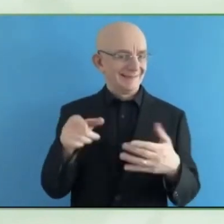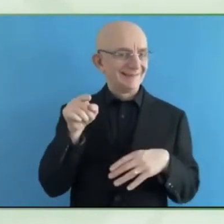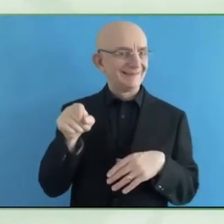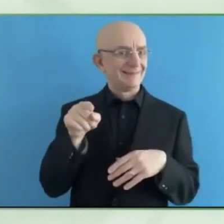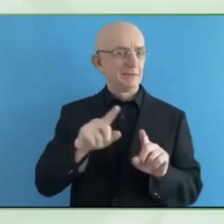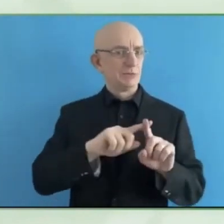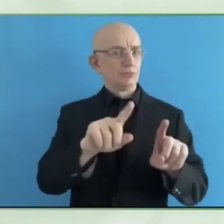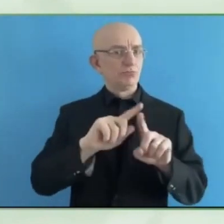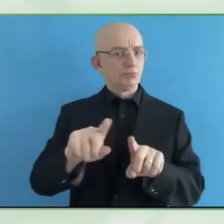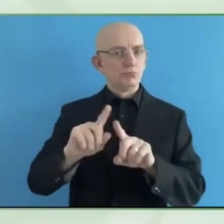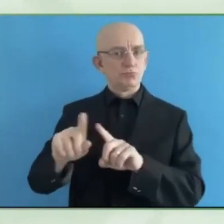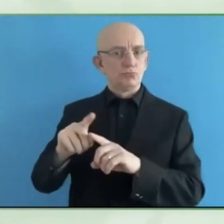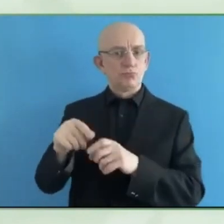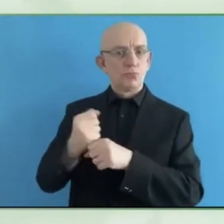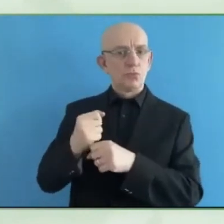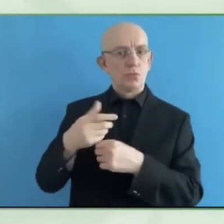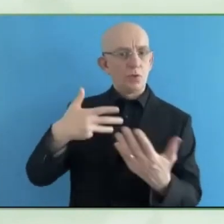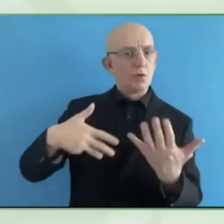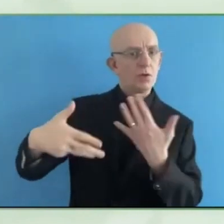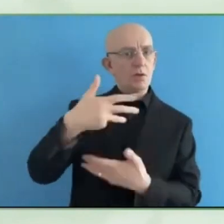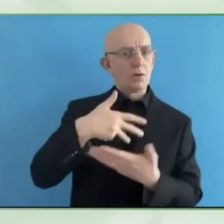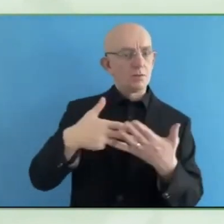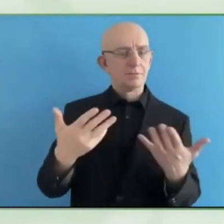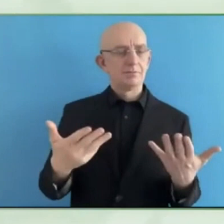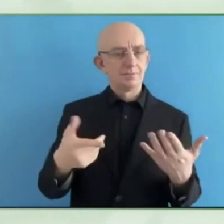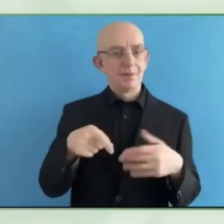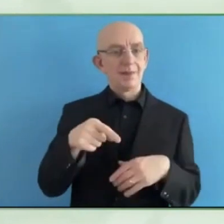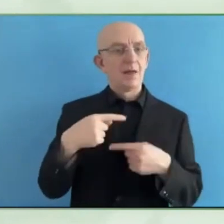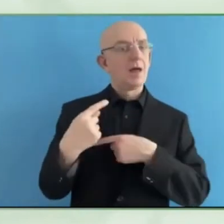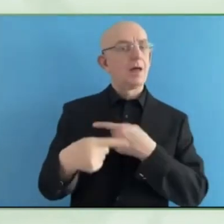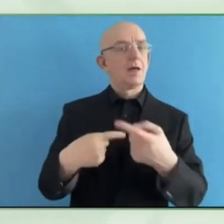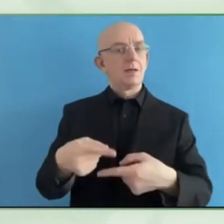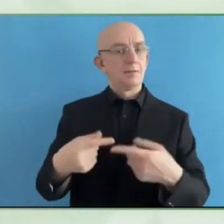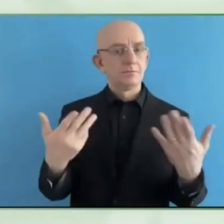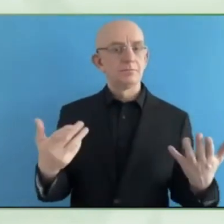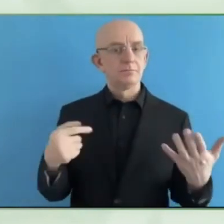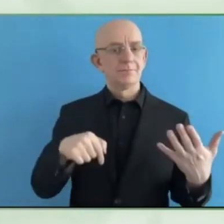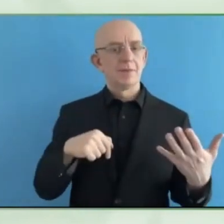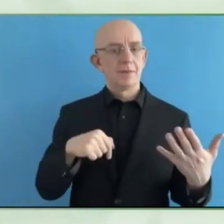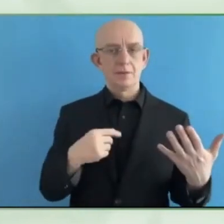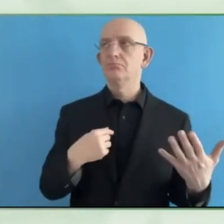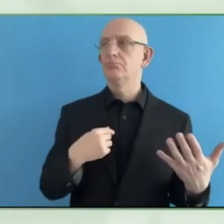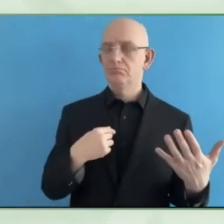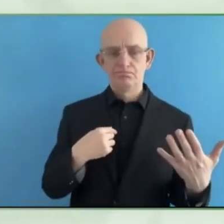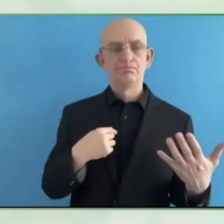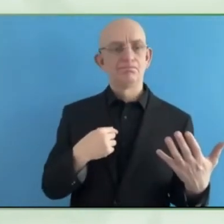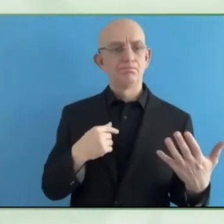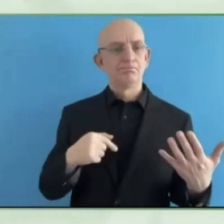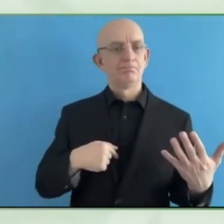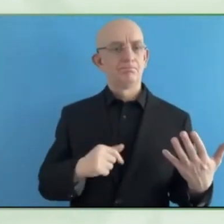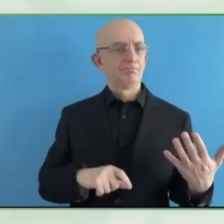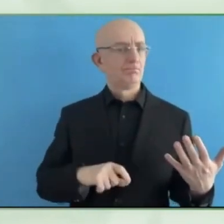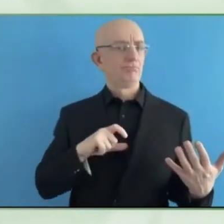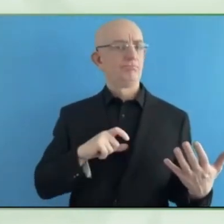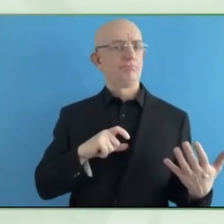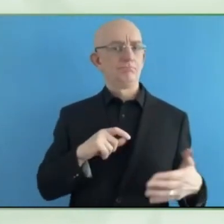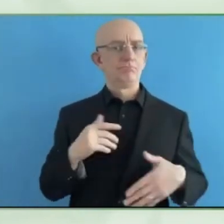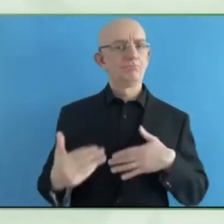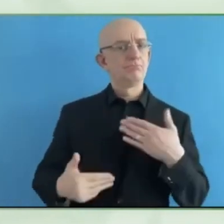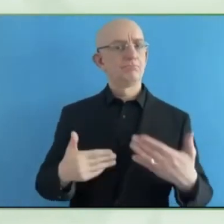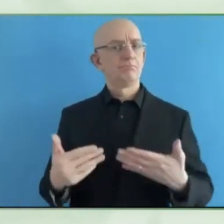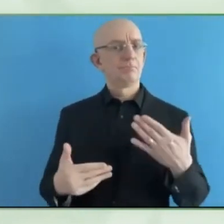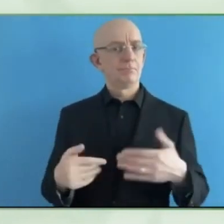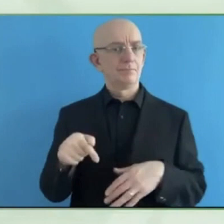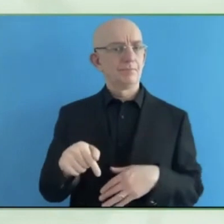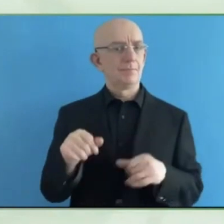responsibility. And our project is a contribution to that. And we can roll it out in two ways.